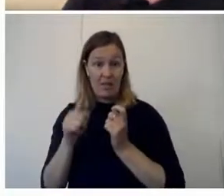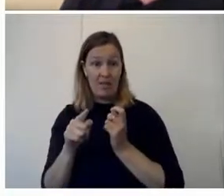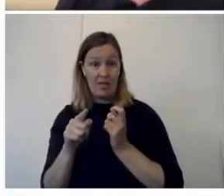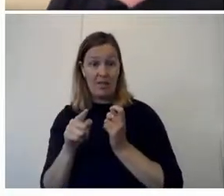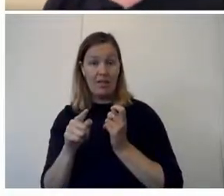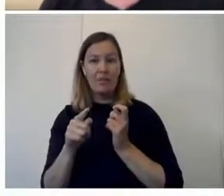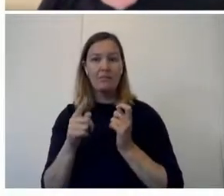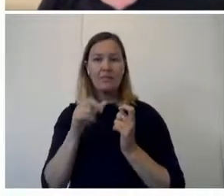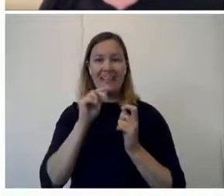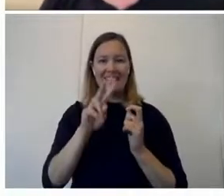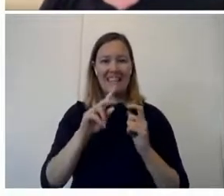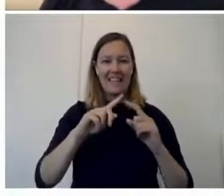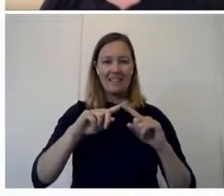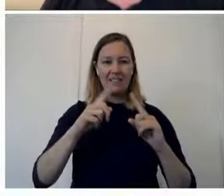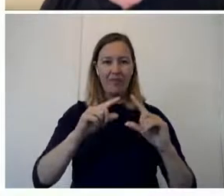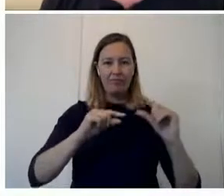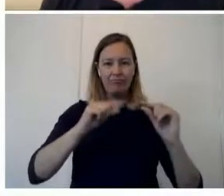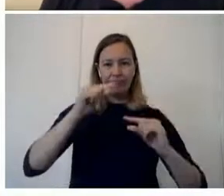See,